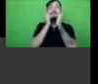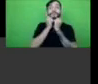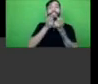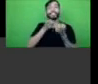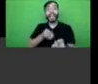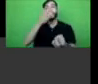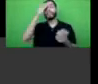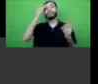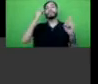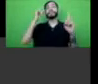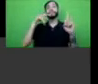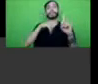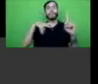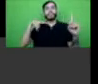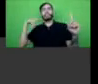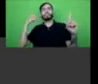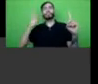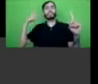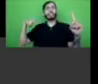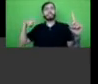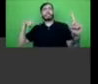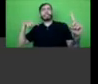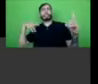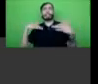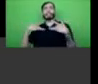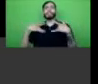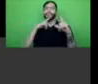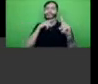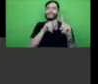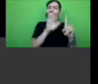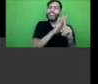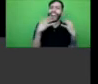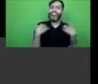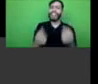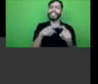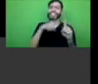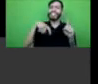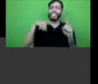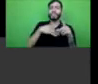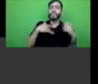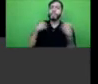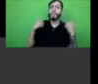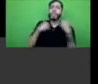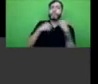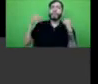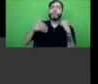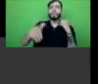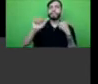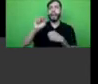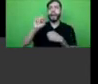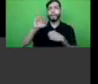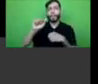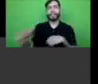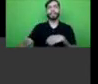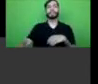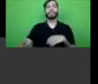This ski mask alarmed the anonymous caller. Elijah was stopped by police.